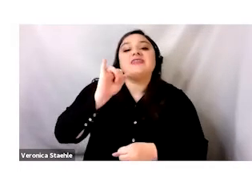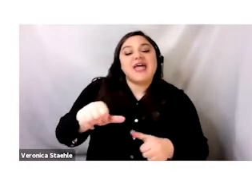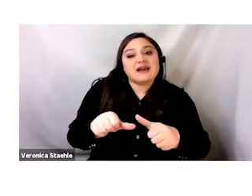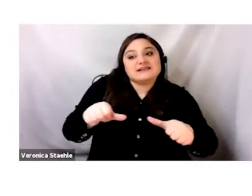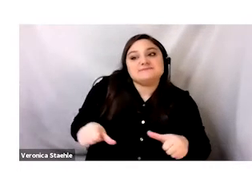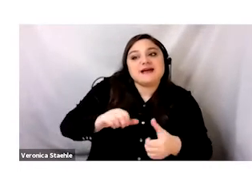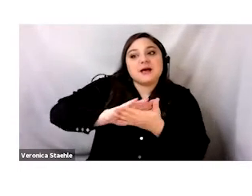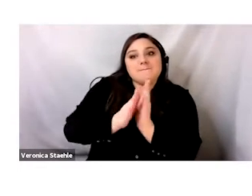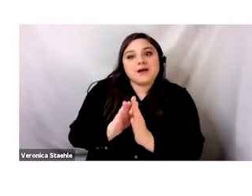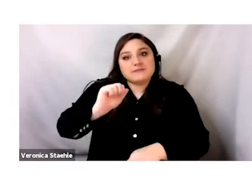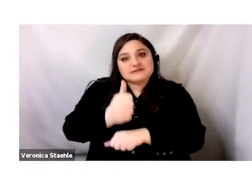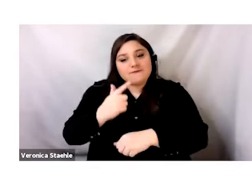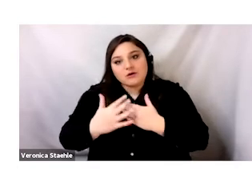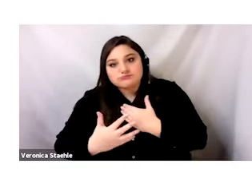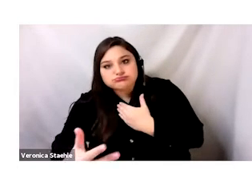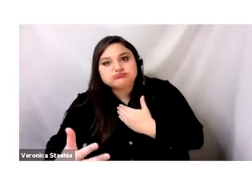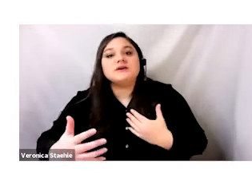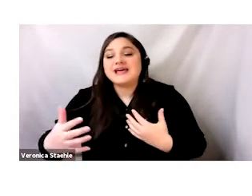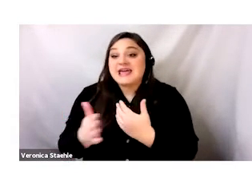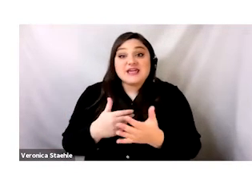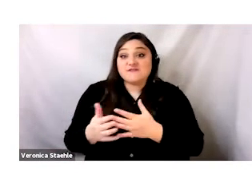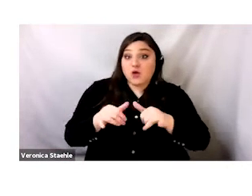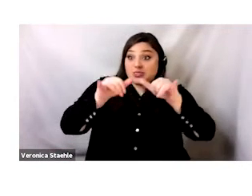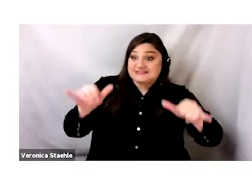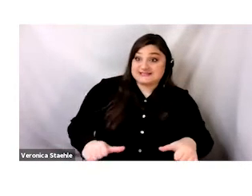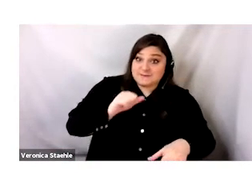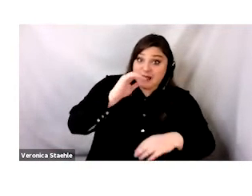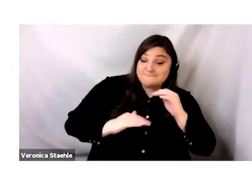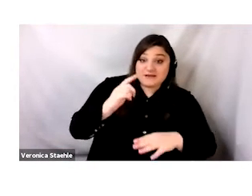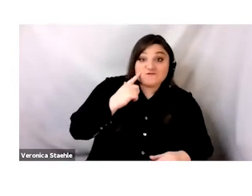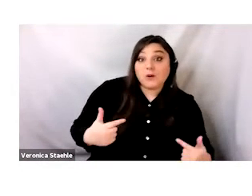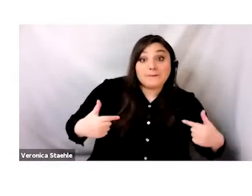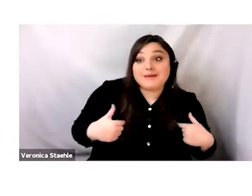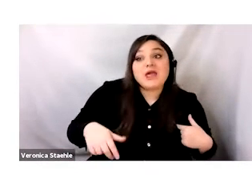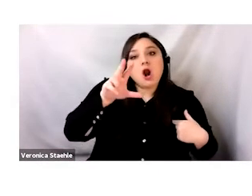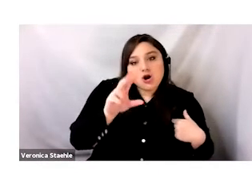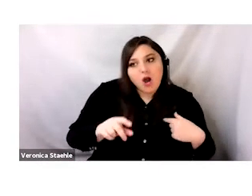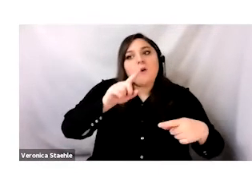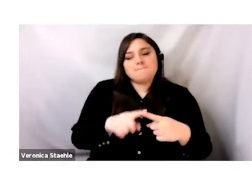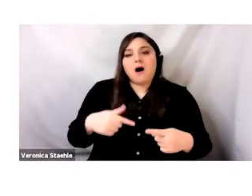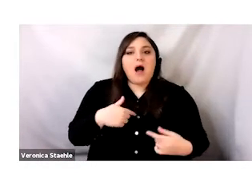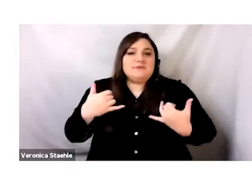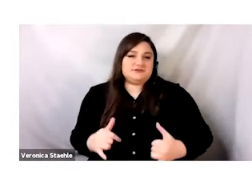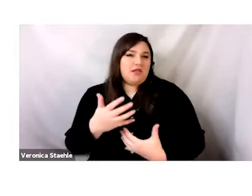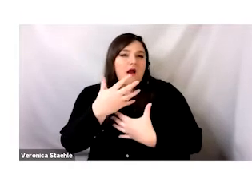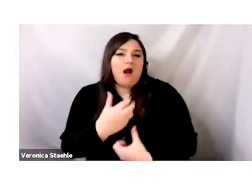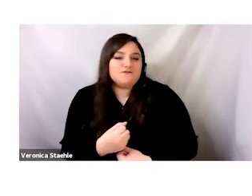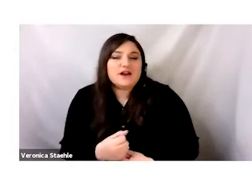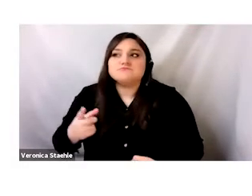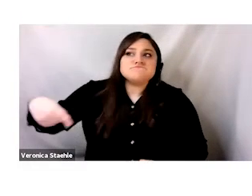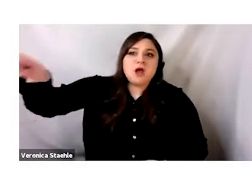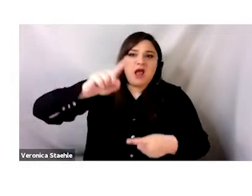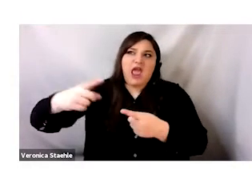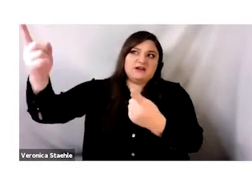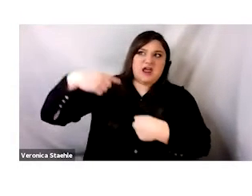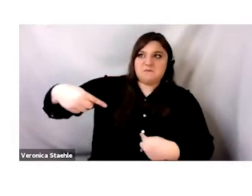me, but I still have a sense of confidence when I'm there because I know that no one can tell me where I belong.